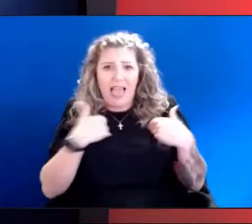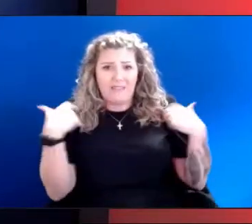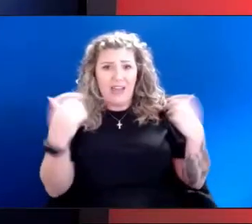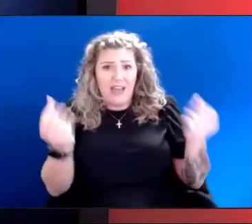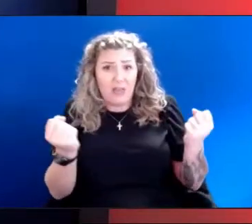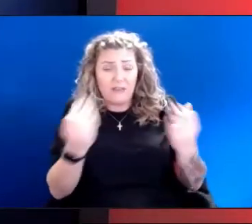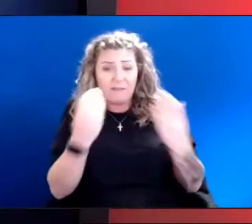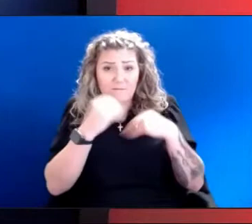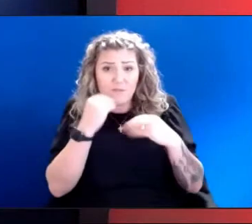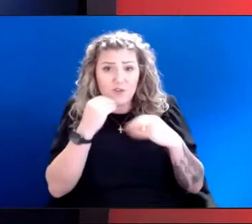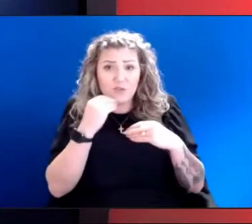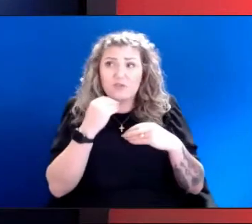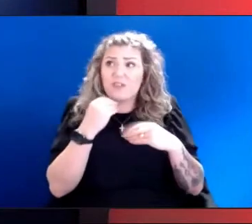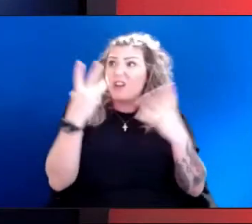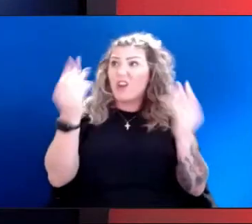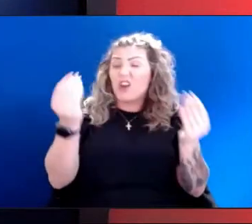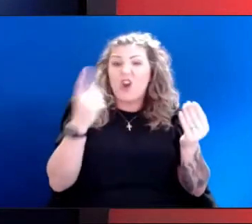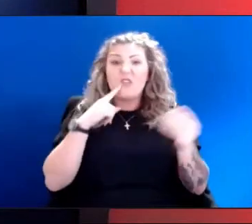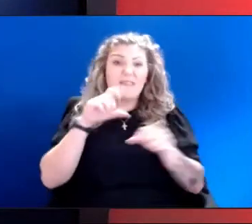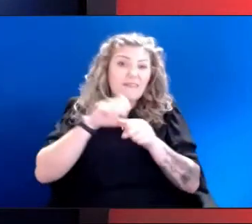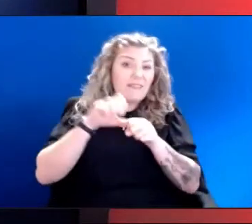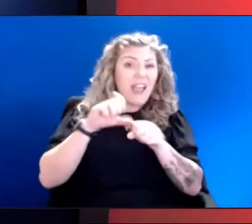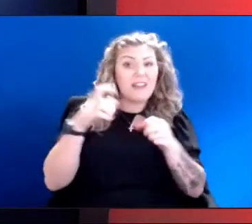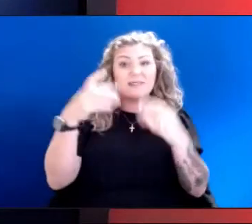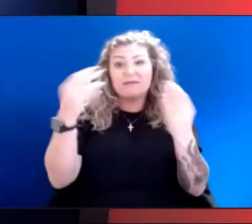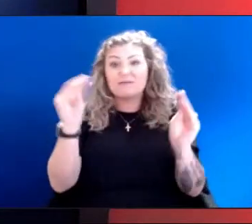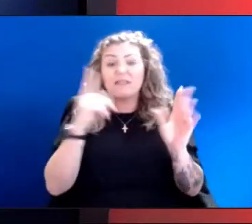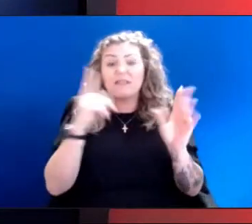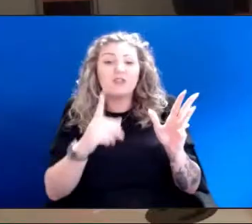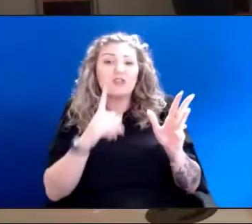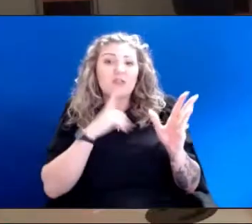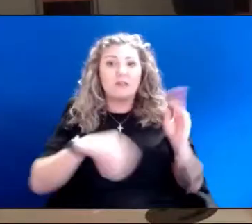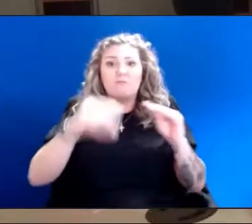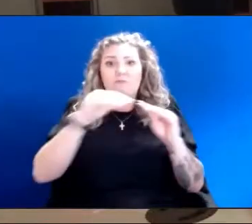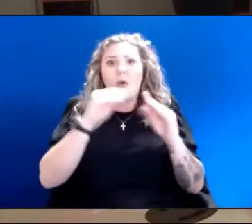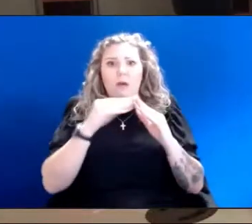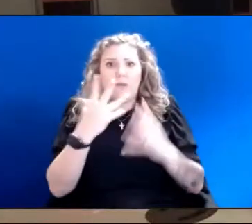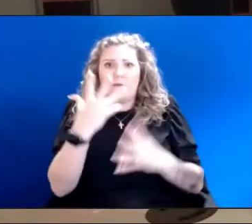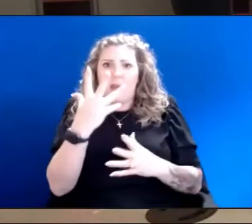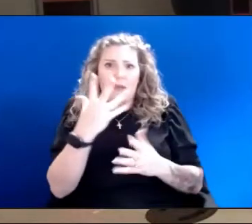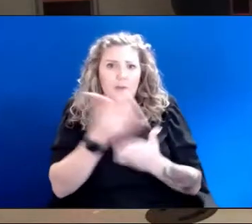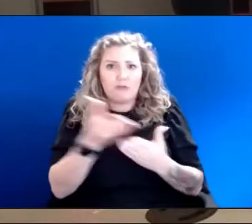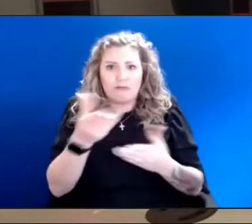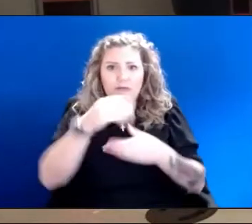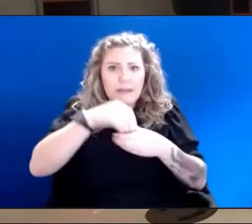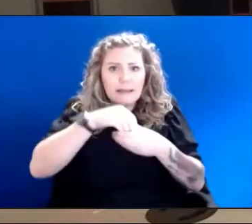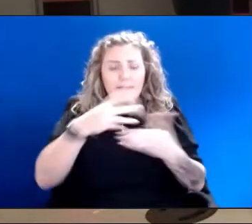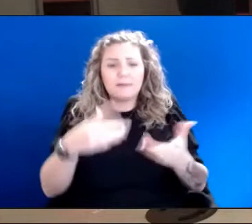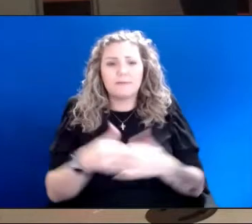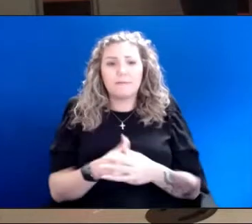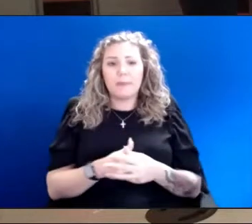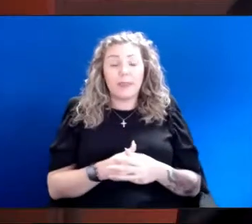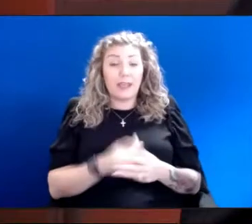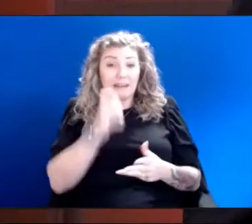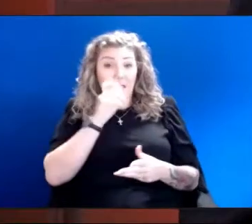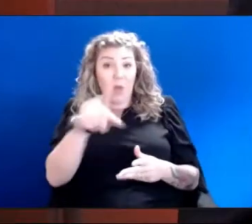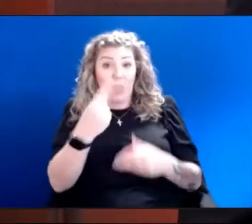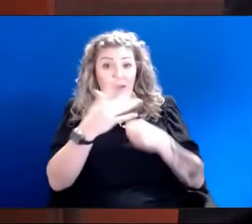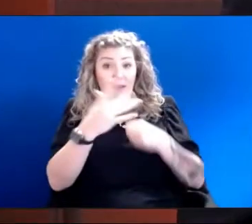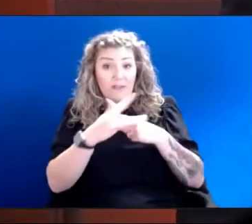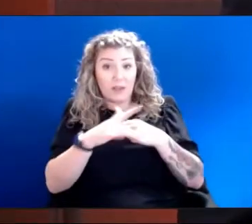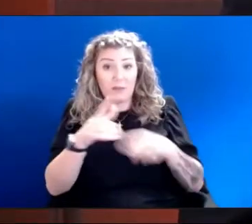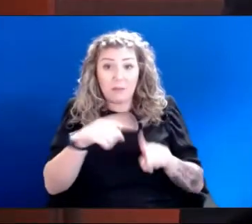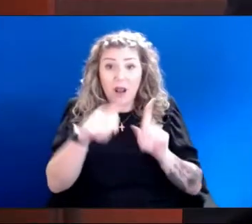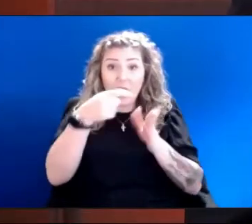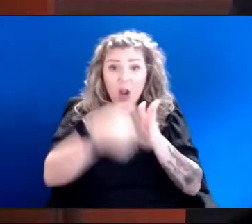go to the convenience store real quick, get everything, and it's all got way more than 5 ingredients. And not even just availability, but cost.